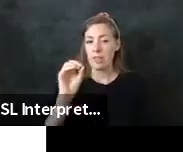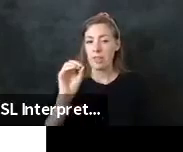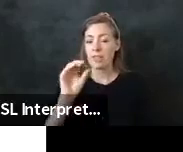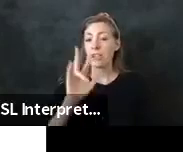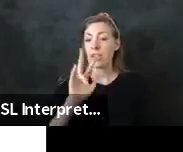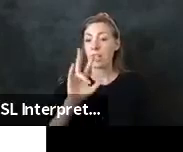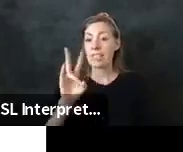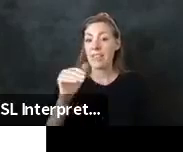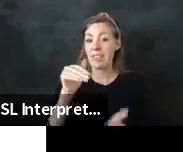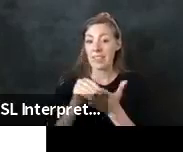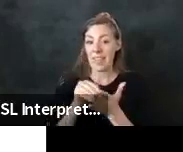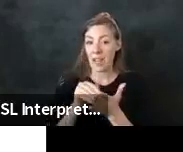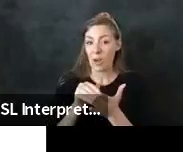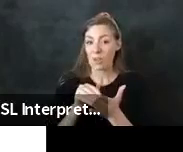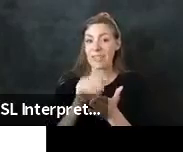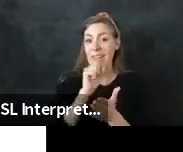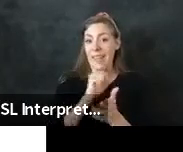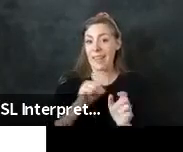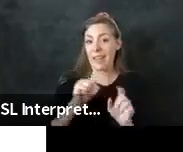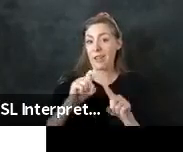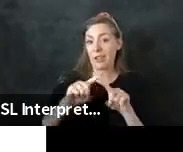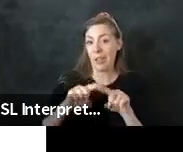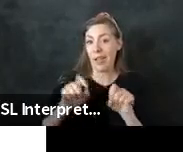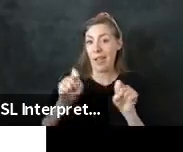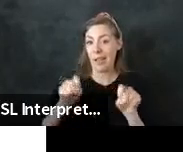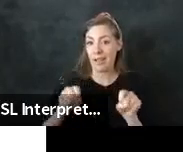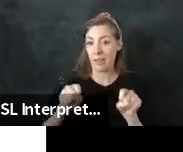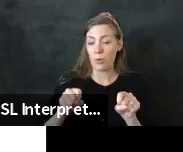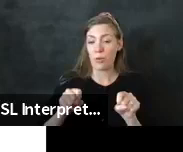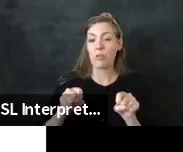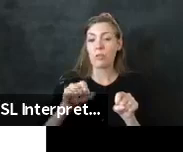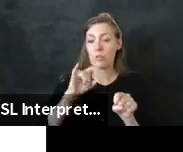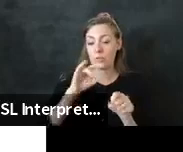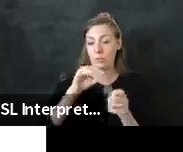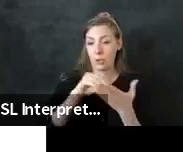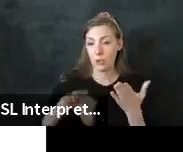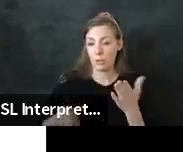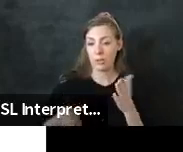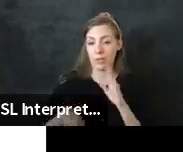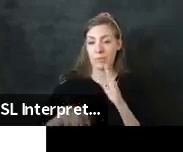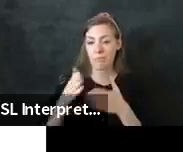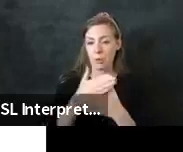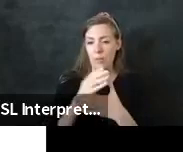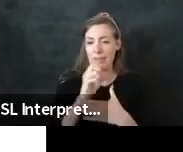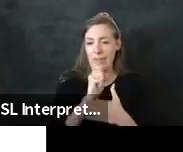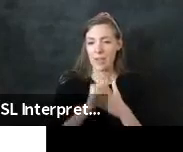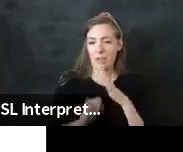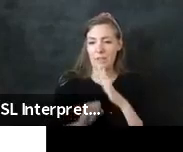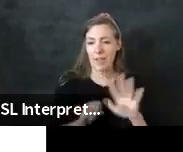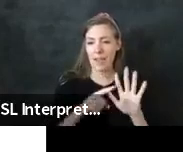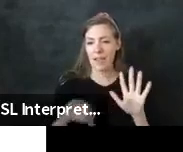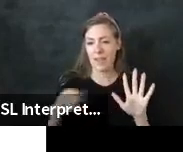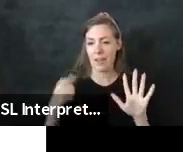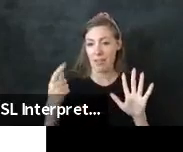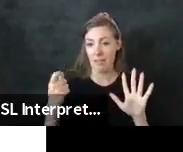pediatric students in Sonoma County based on public-private school enrollment. Next slide.